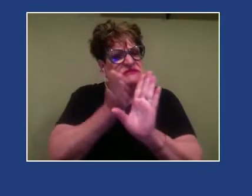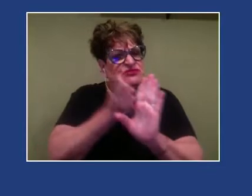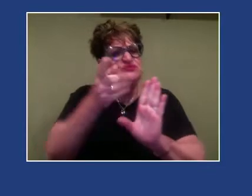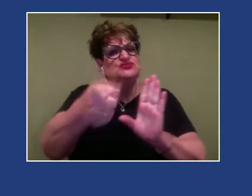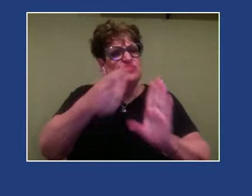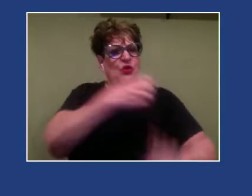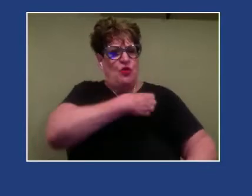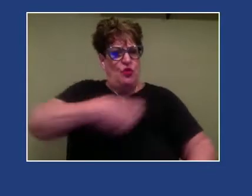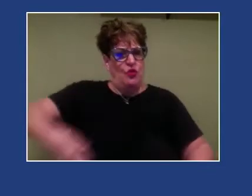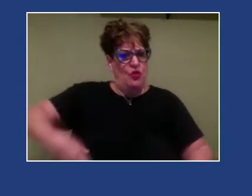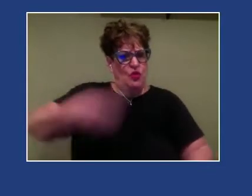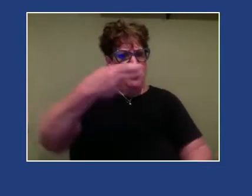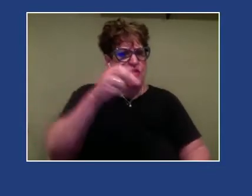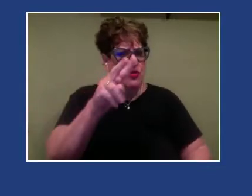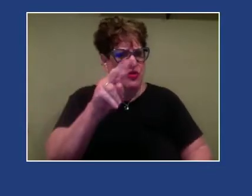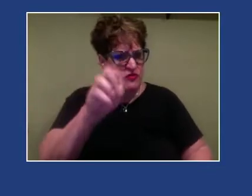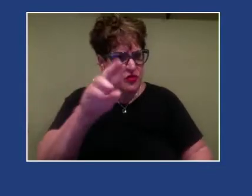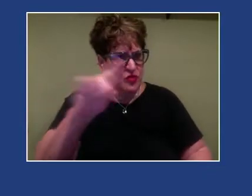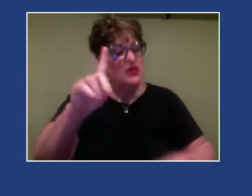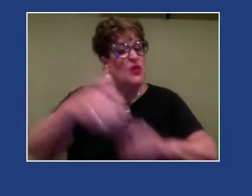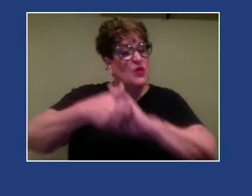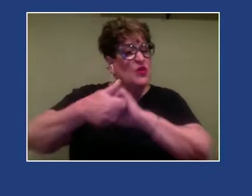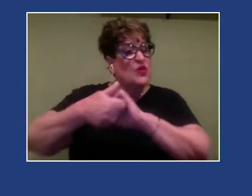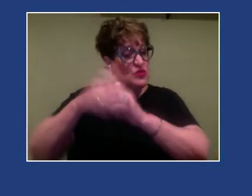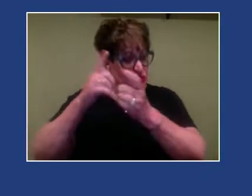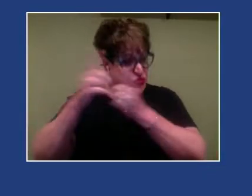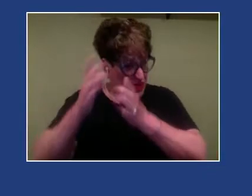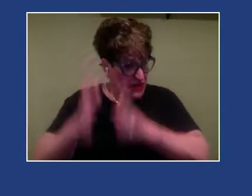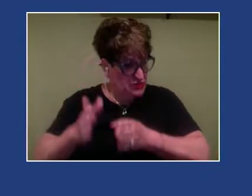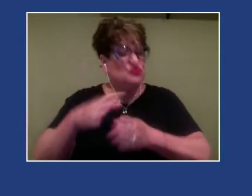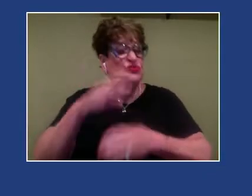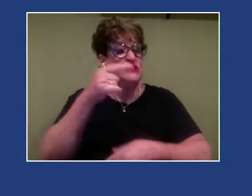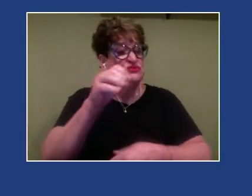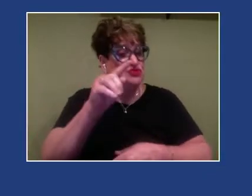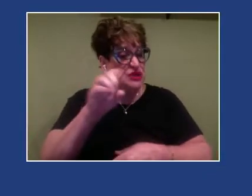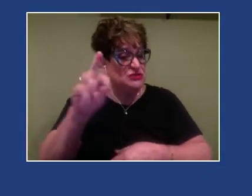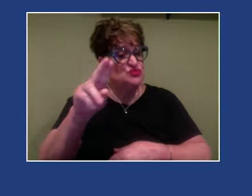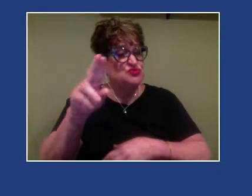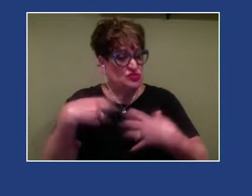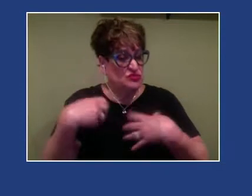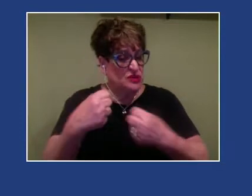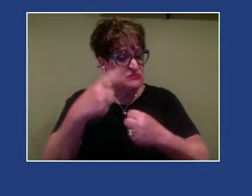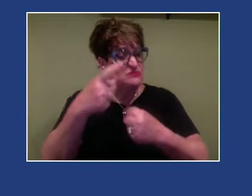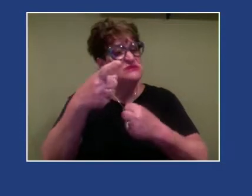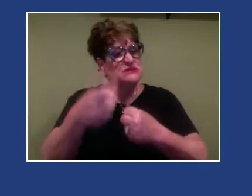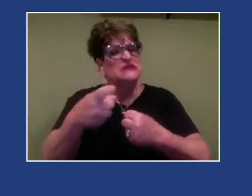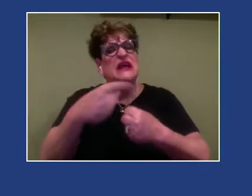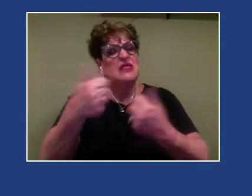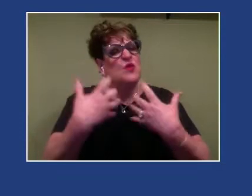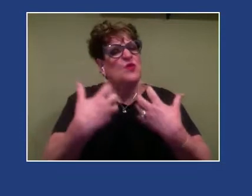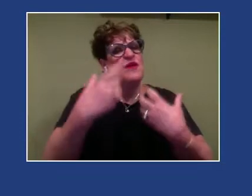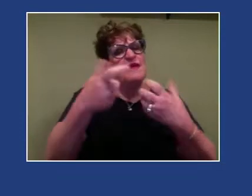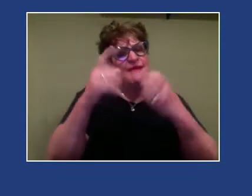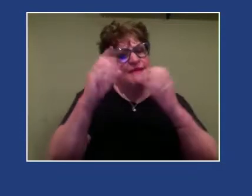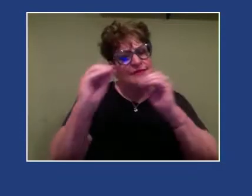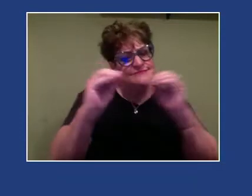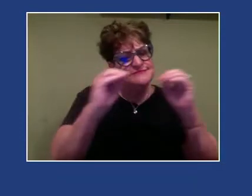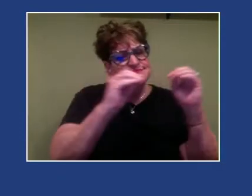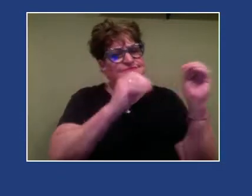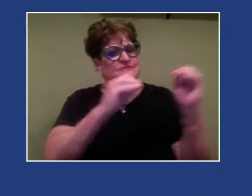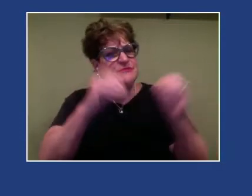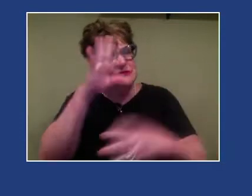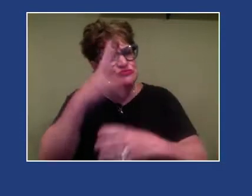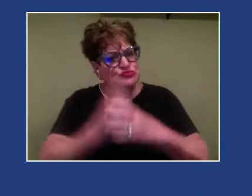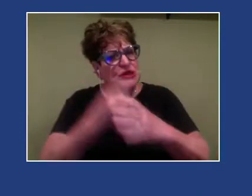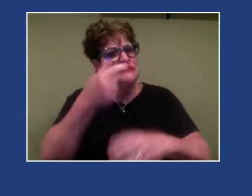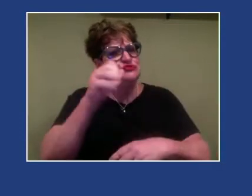Gender Minority Health Equity Initiative, they are designing and integrating sexual and gender minority health education components for Harvard